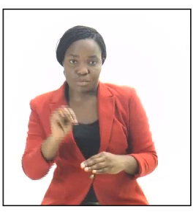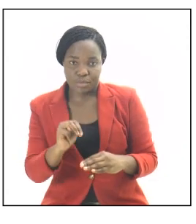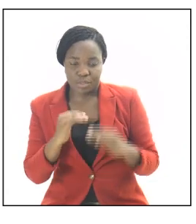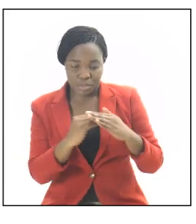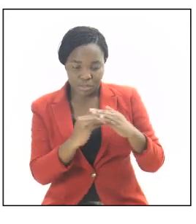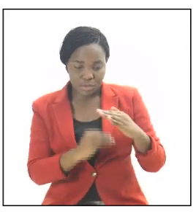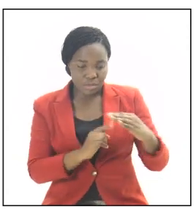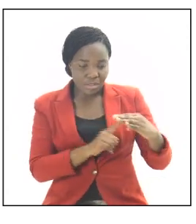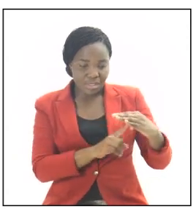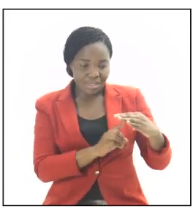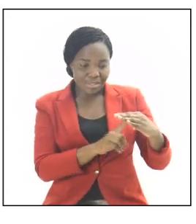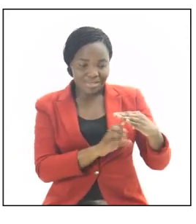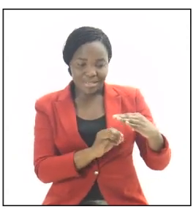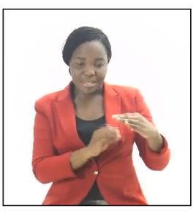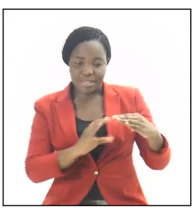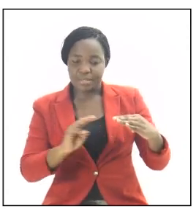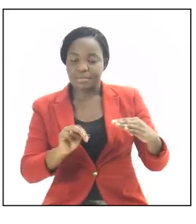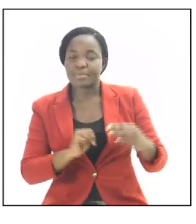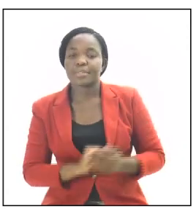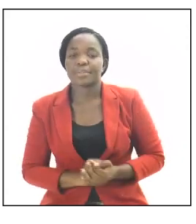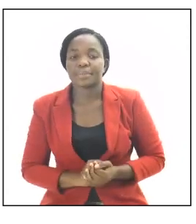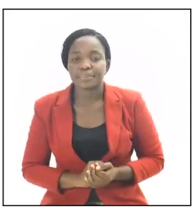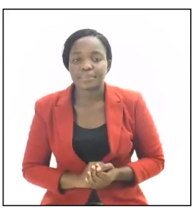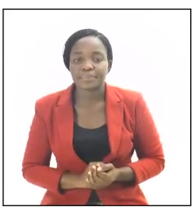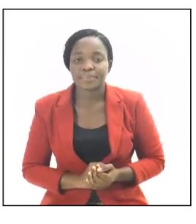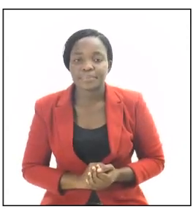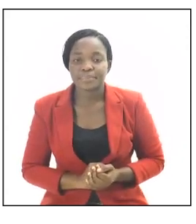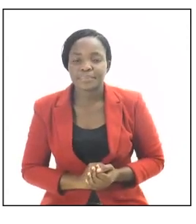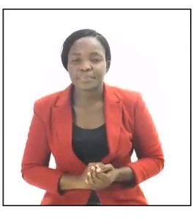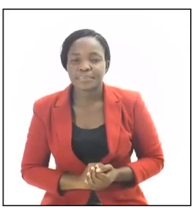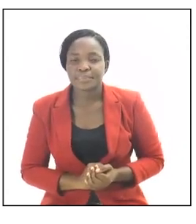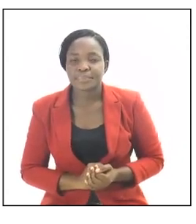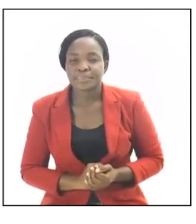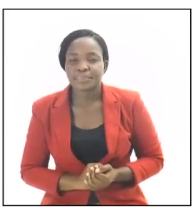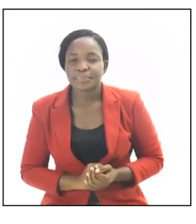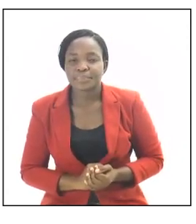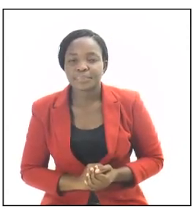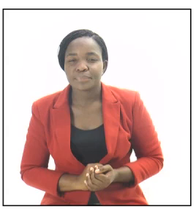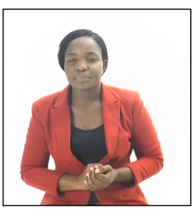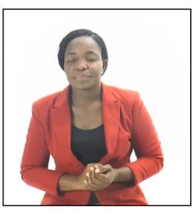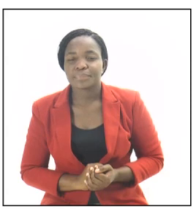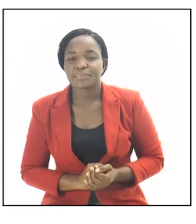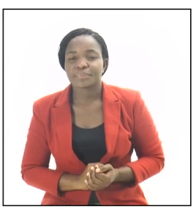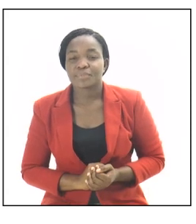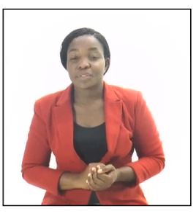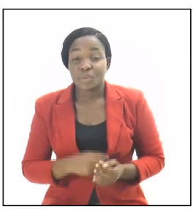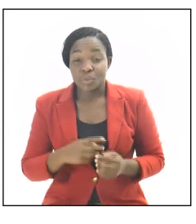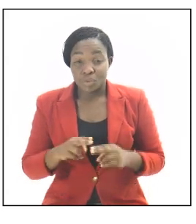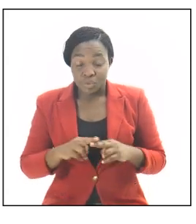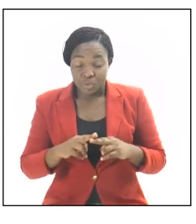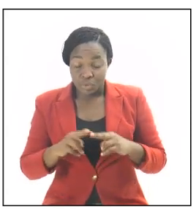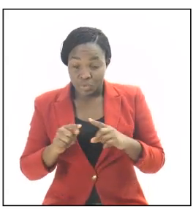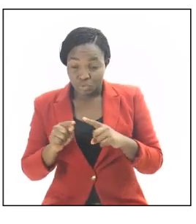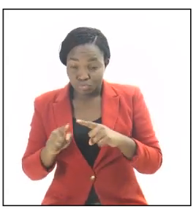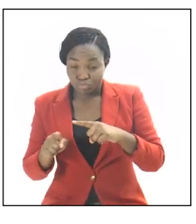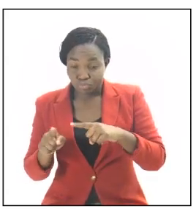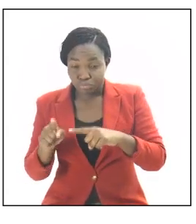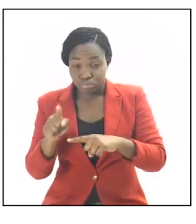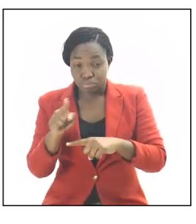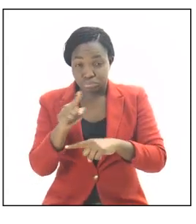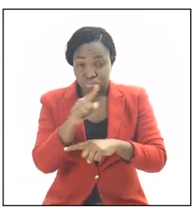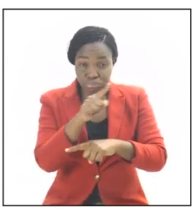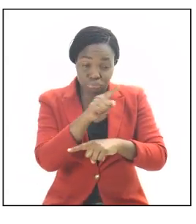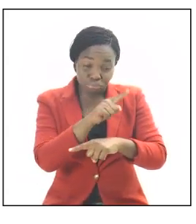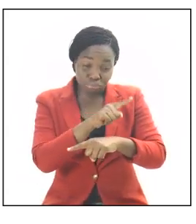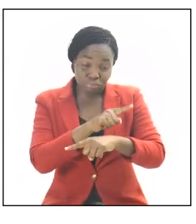10 centimeters. There it is. Let's use your mom's tape measure this time. It is firmer than